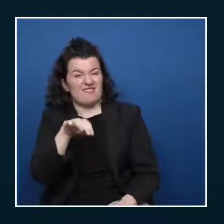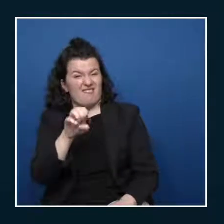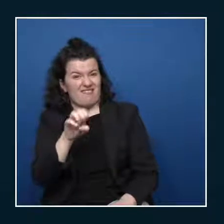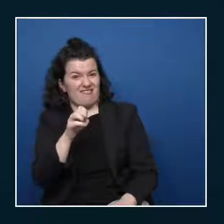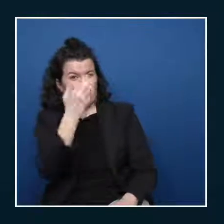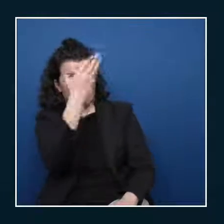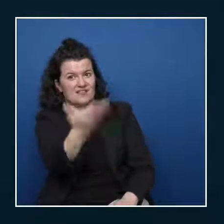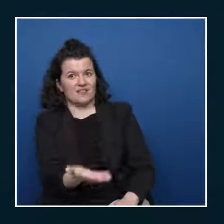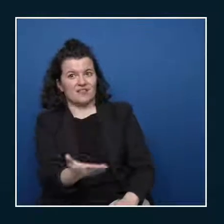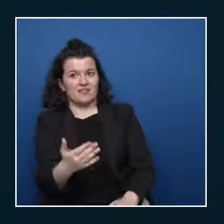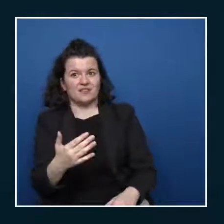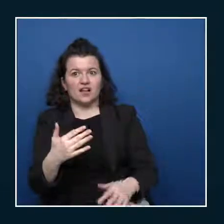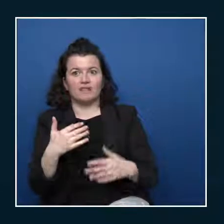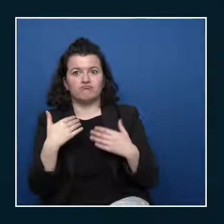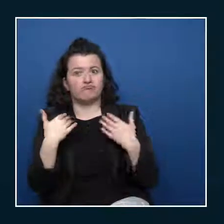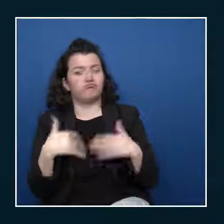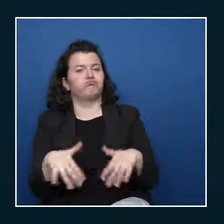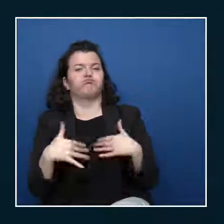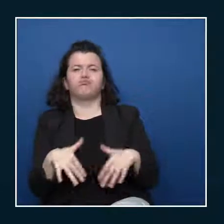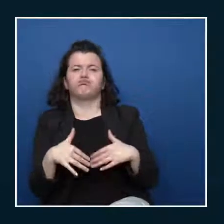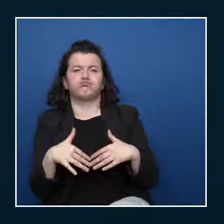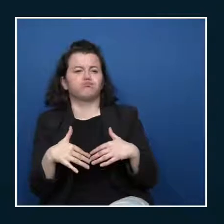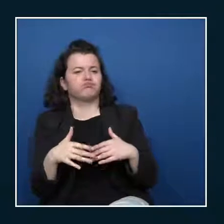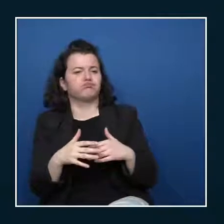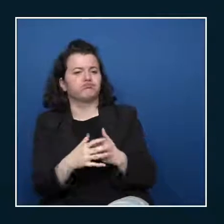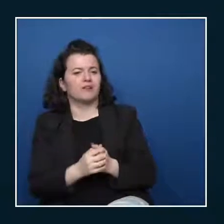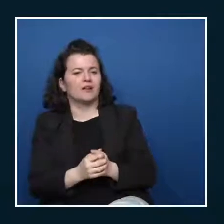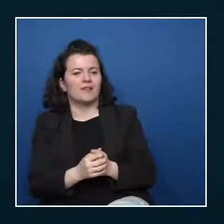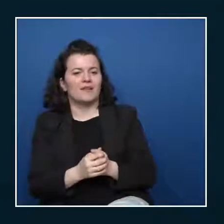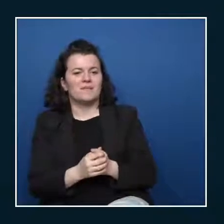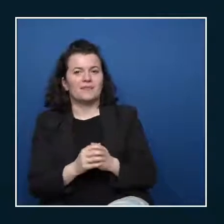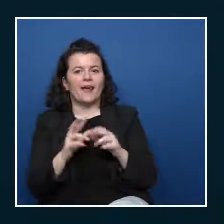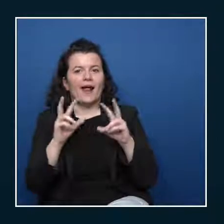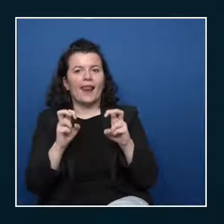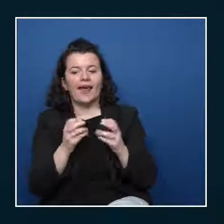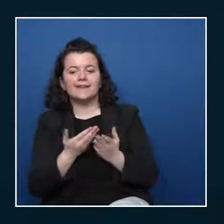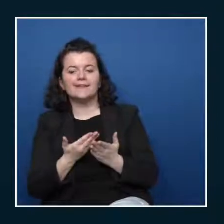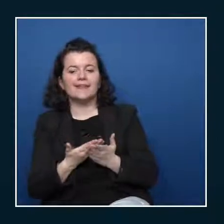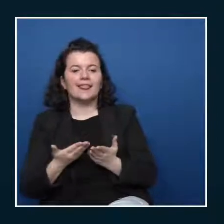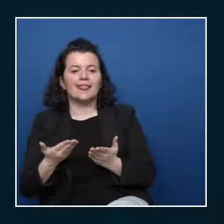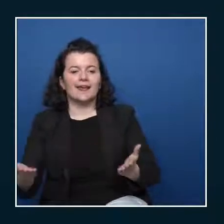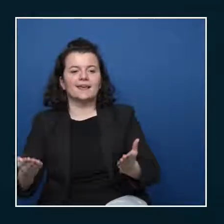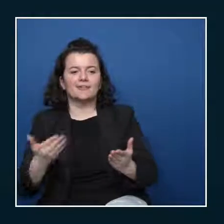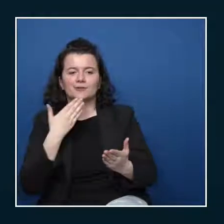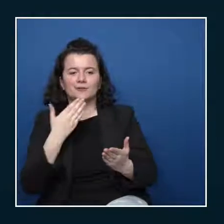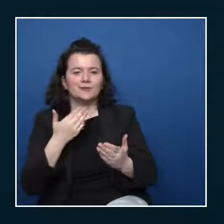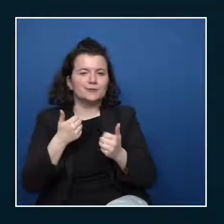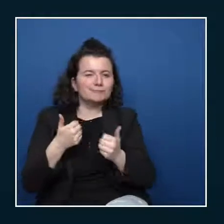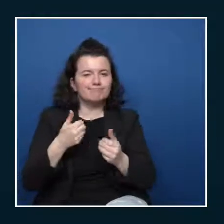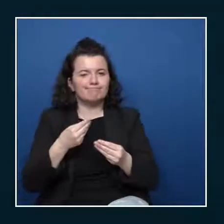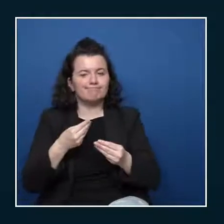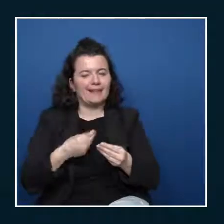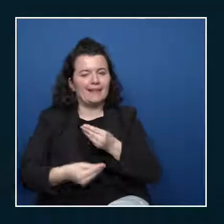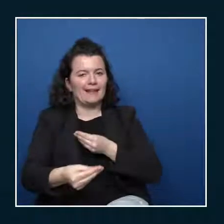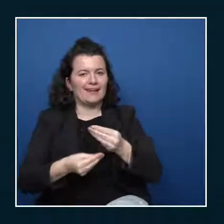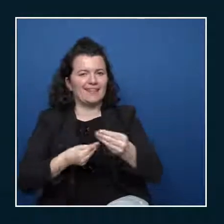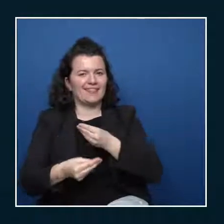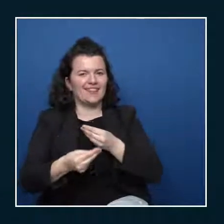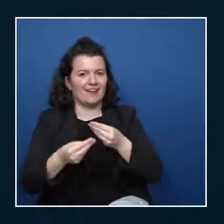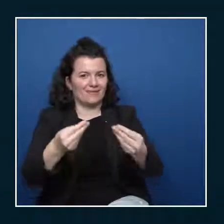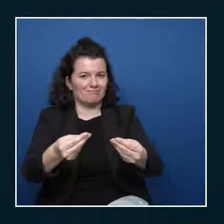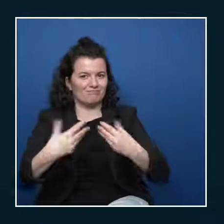goodie master or goodie dealer, so to speak. But I guess that's not the